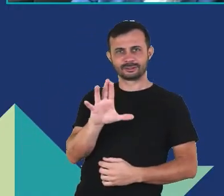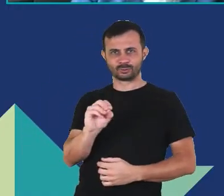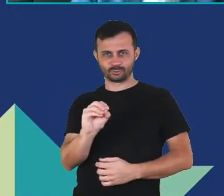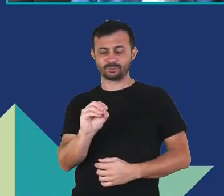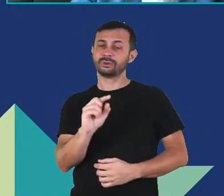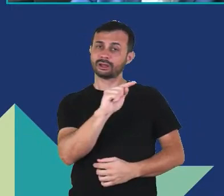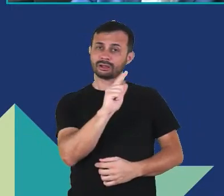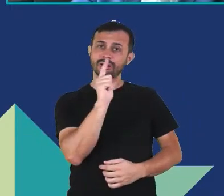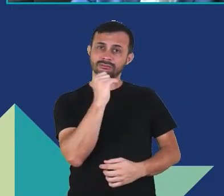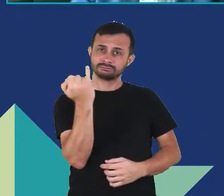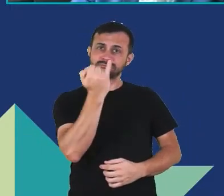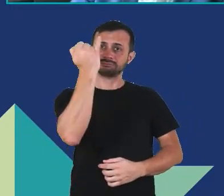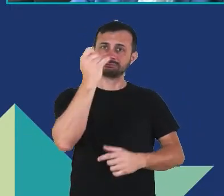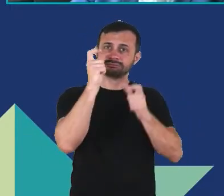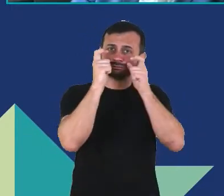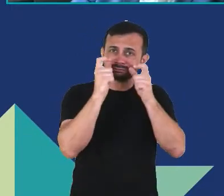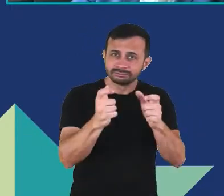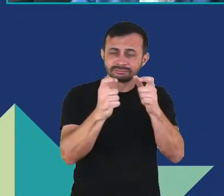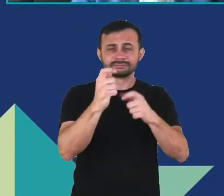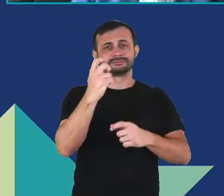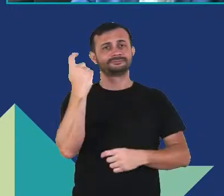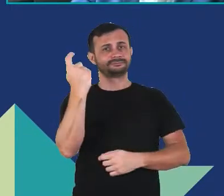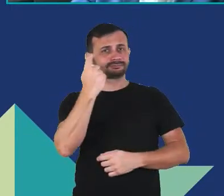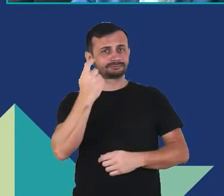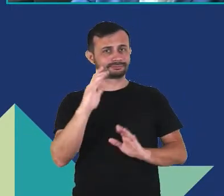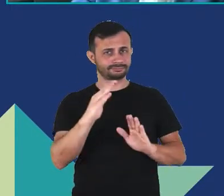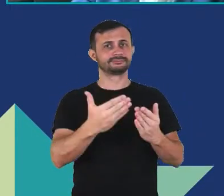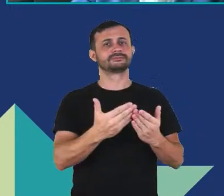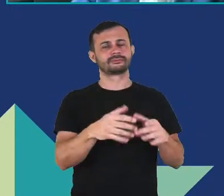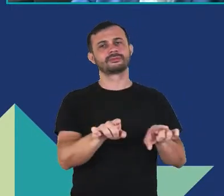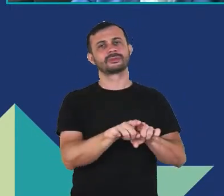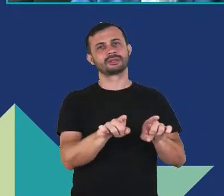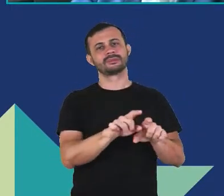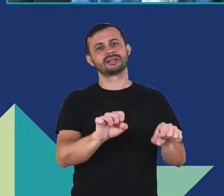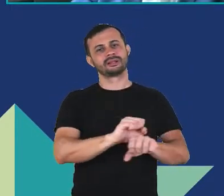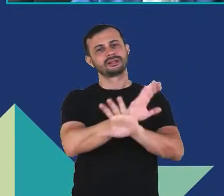course, calibrations and good quality data.